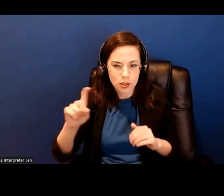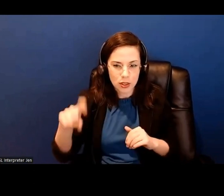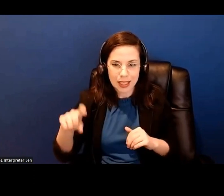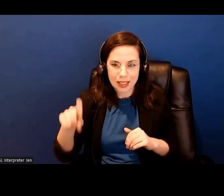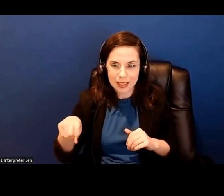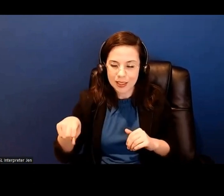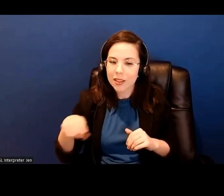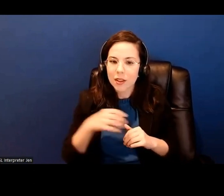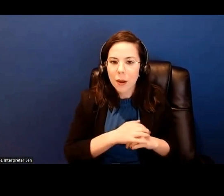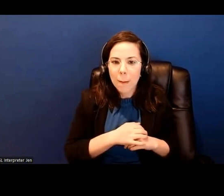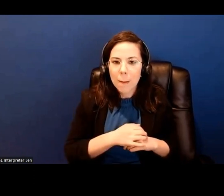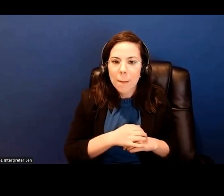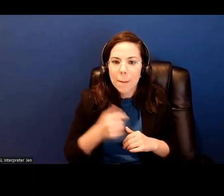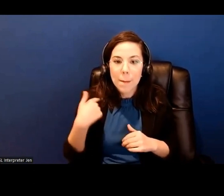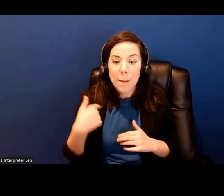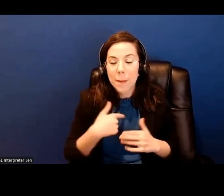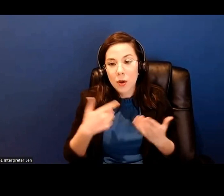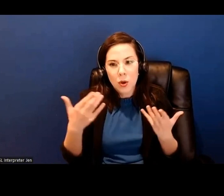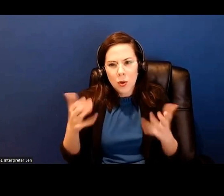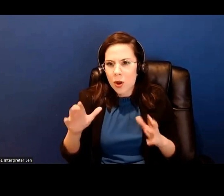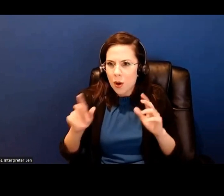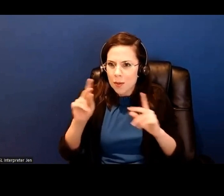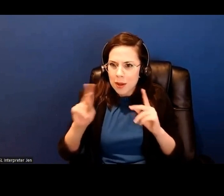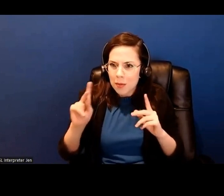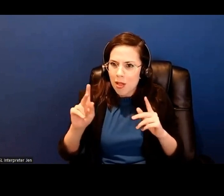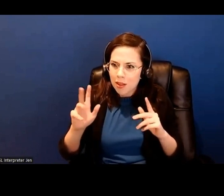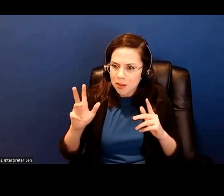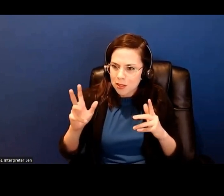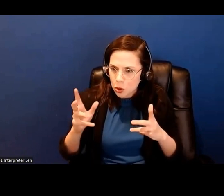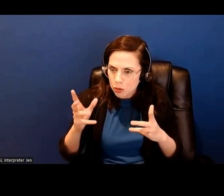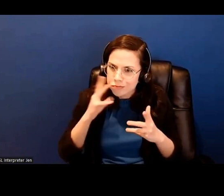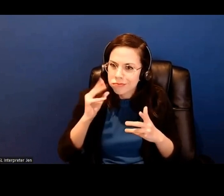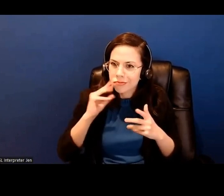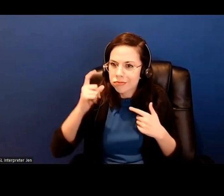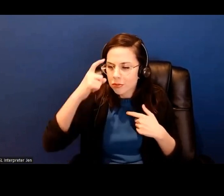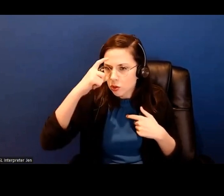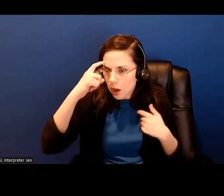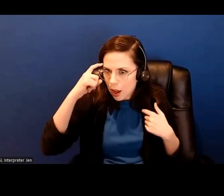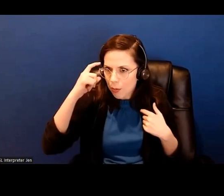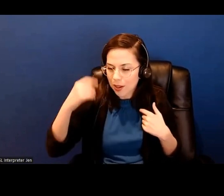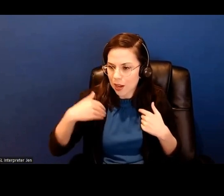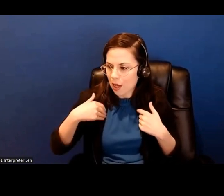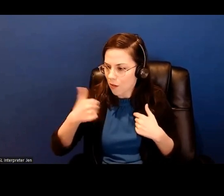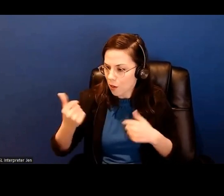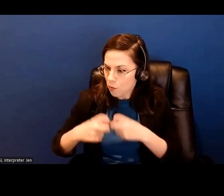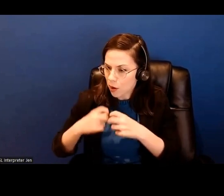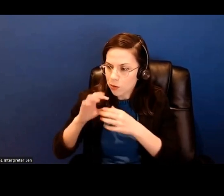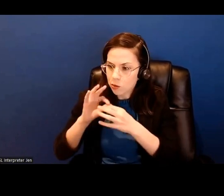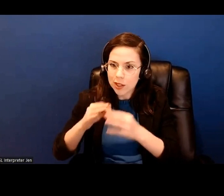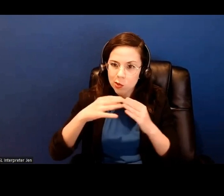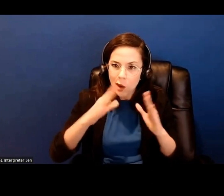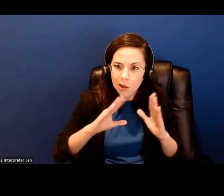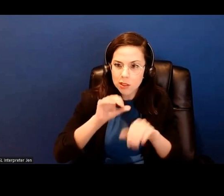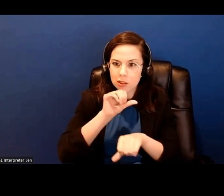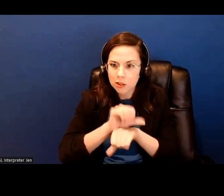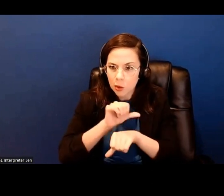not just to deal with their trauma and have a lot of other survival things going on in life related to housing and transportation and employment and